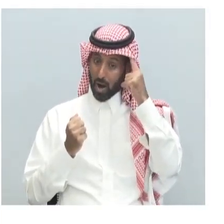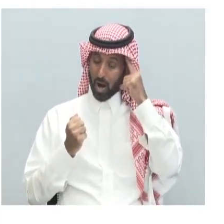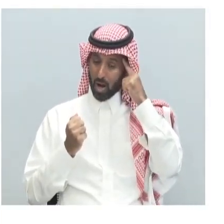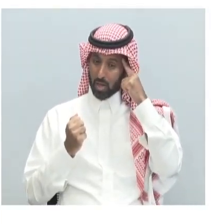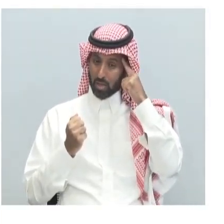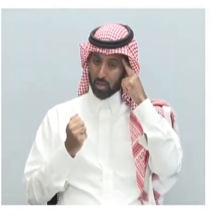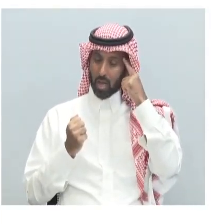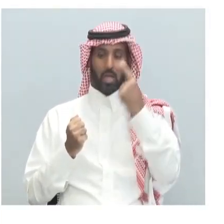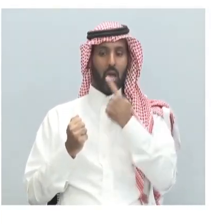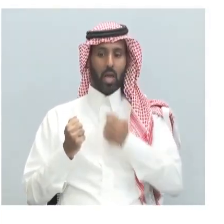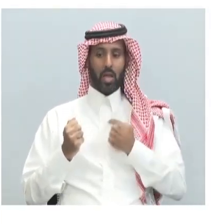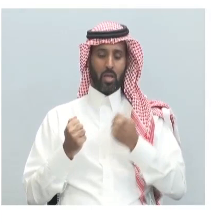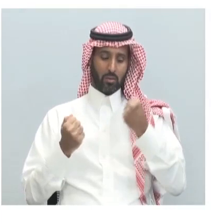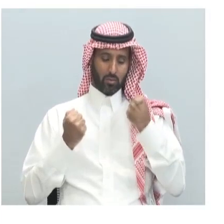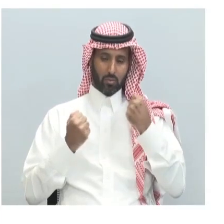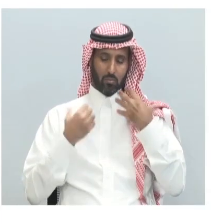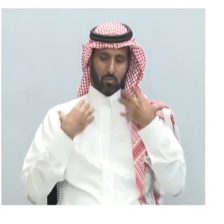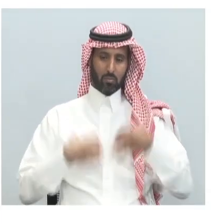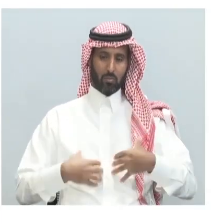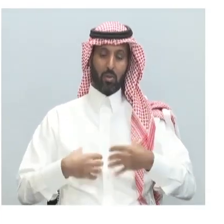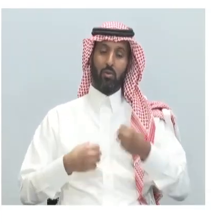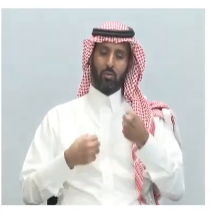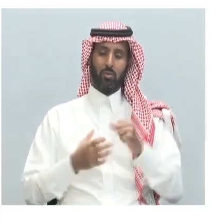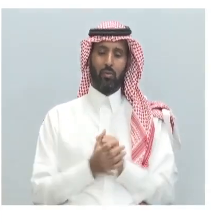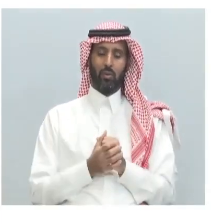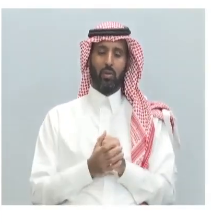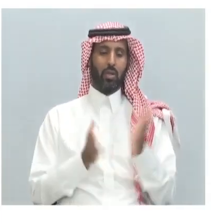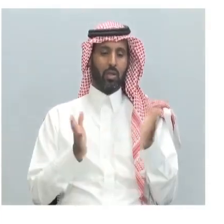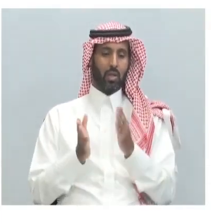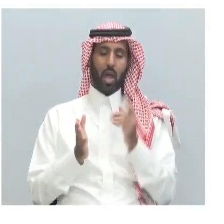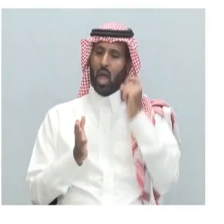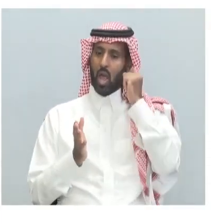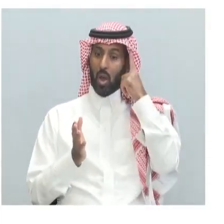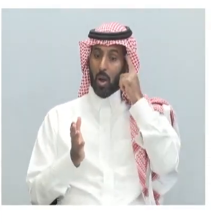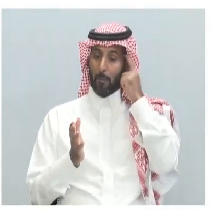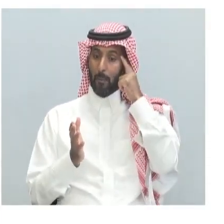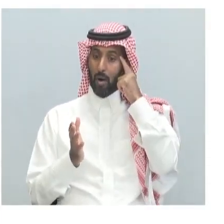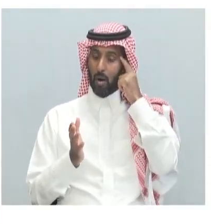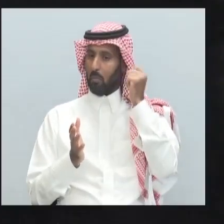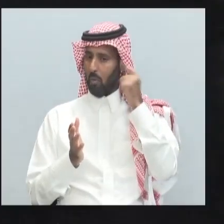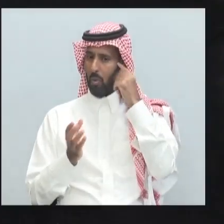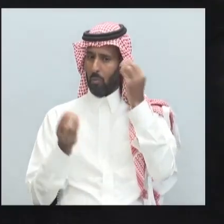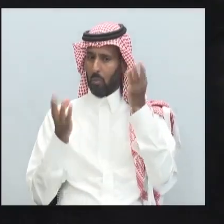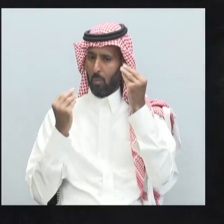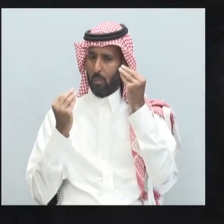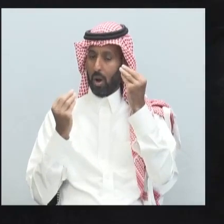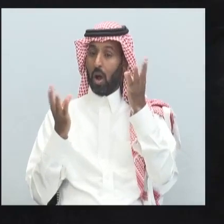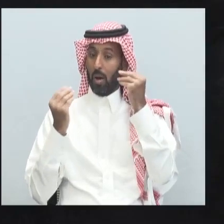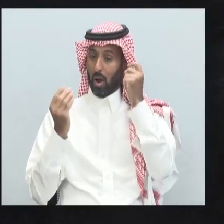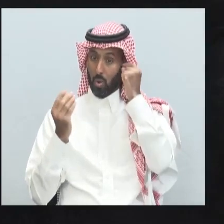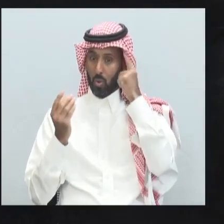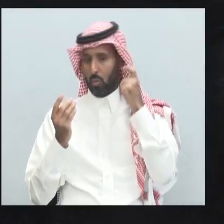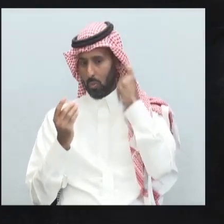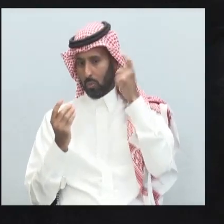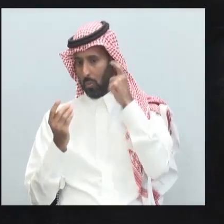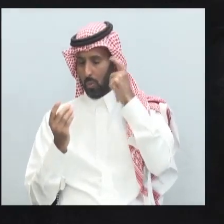Okay, let's explain it one by one. Healthy mind. What does it mean mind? This is mind. Okay, you think,